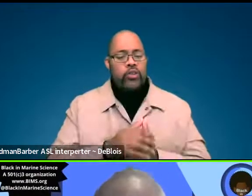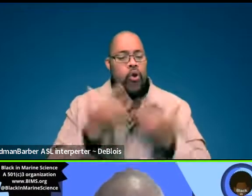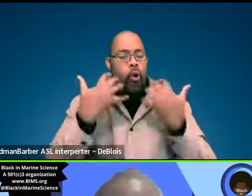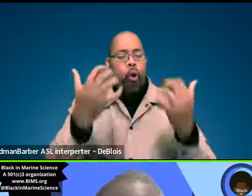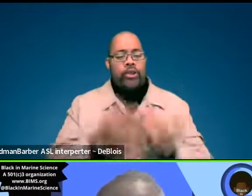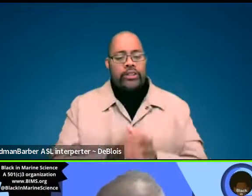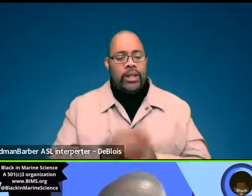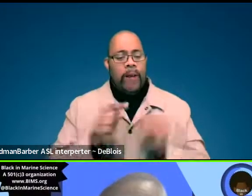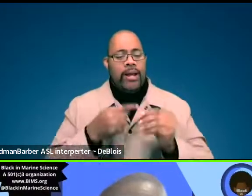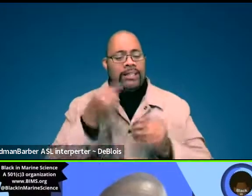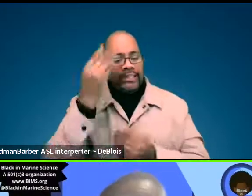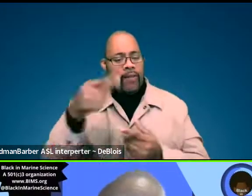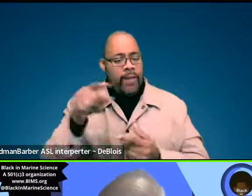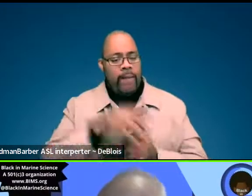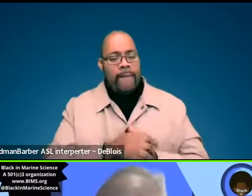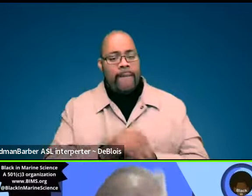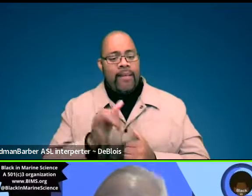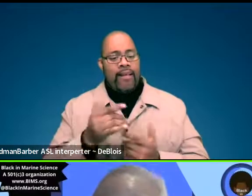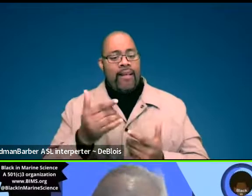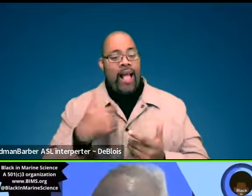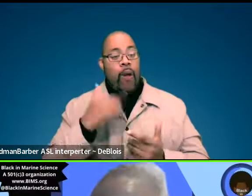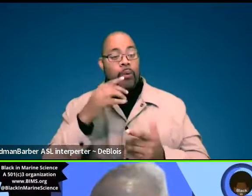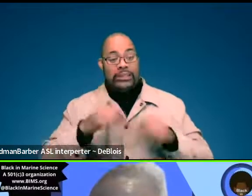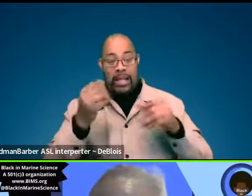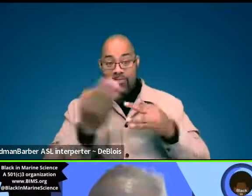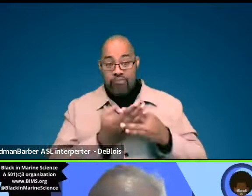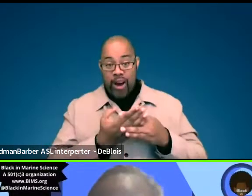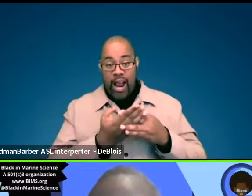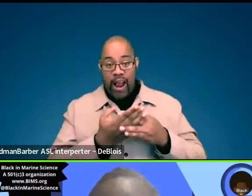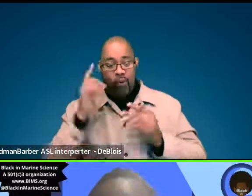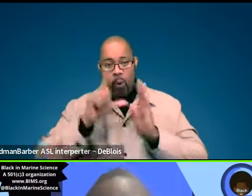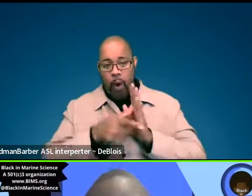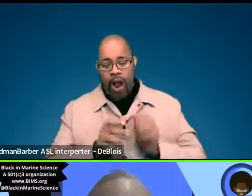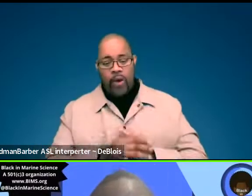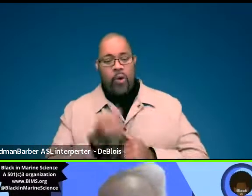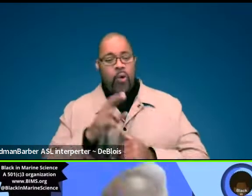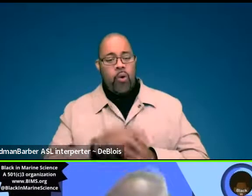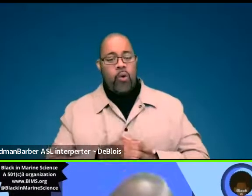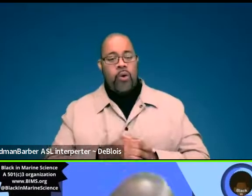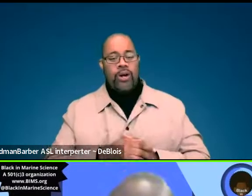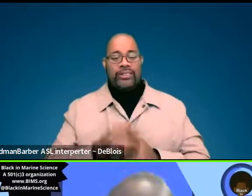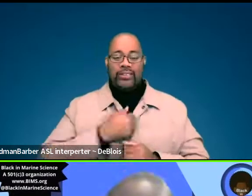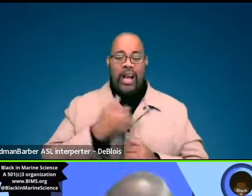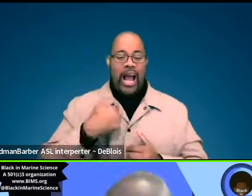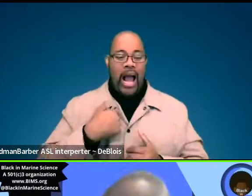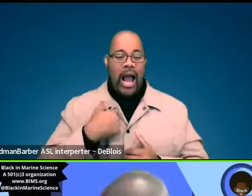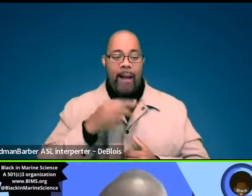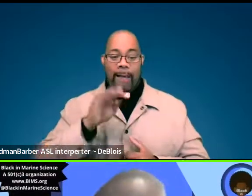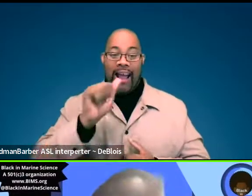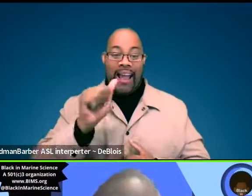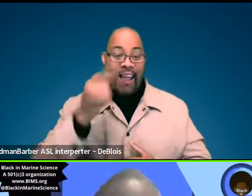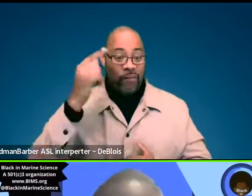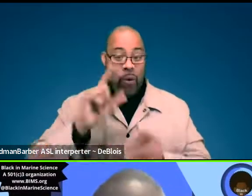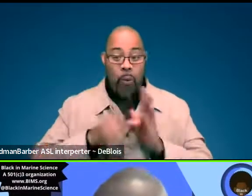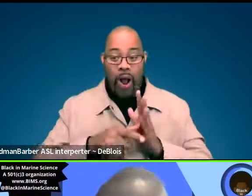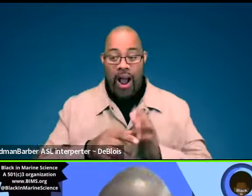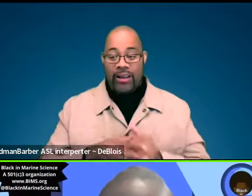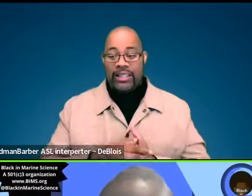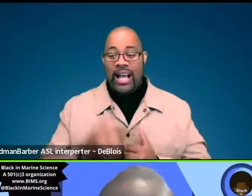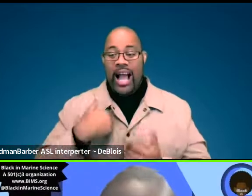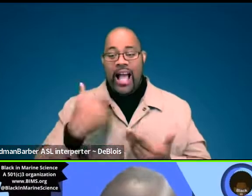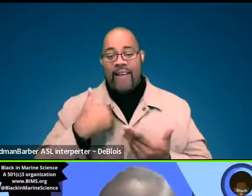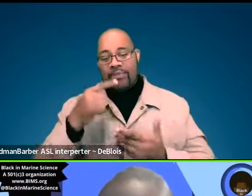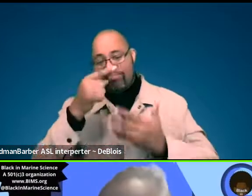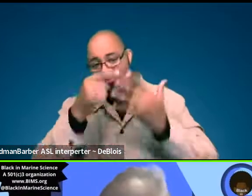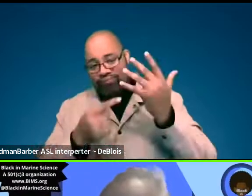is, about telling them, like, hey, I'm going to take a break for a little while, or hey, y'all, sorry, I've been MIA for a minute. I've had X, Y,